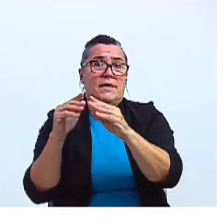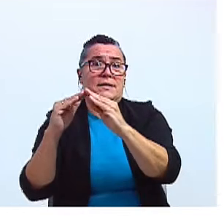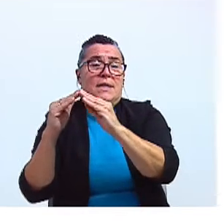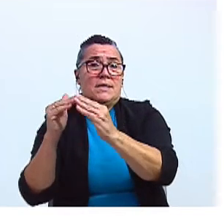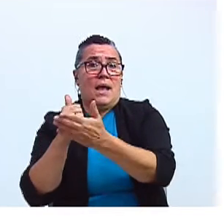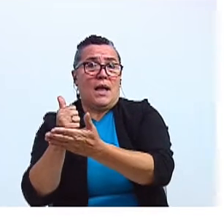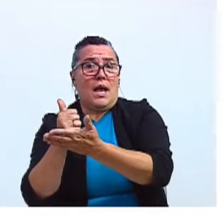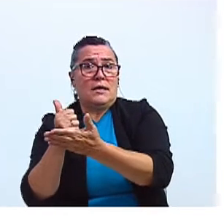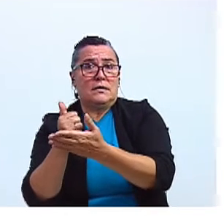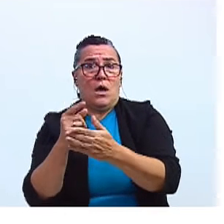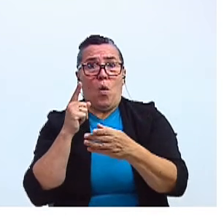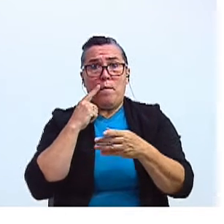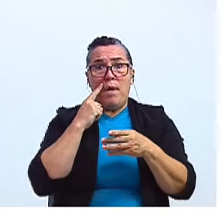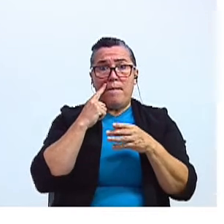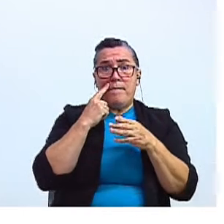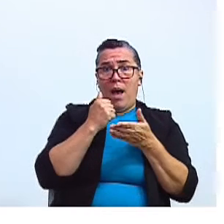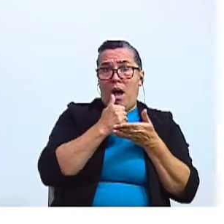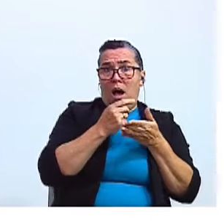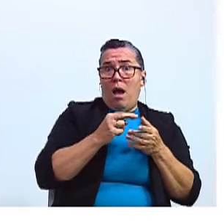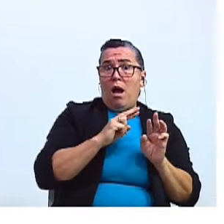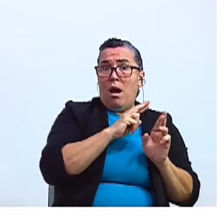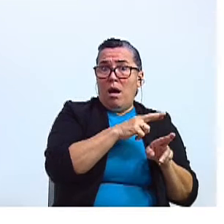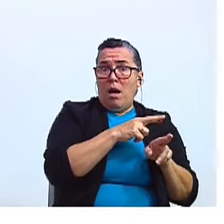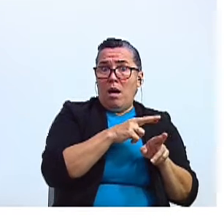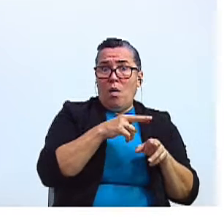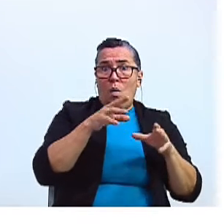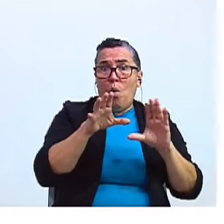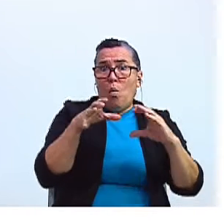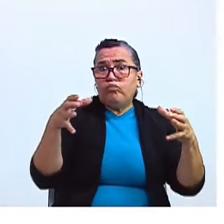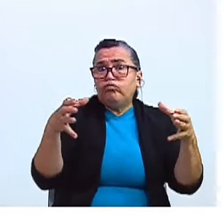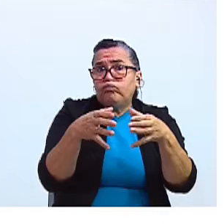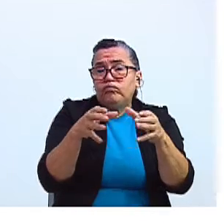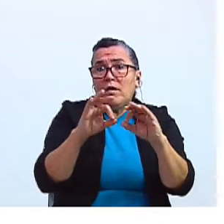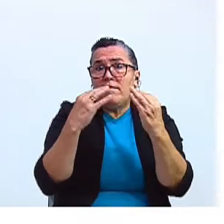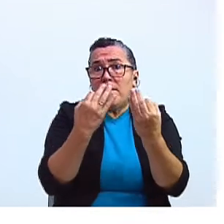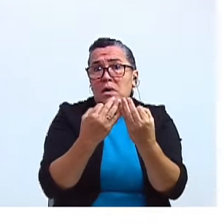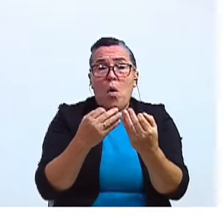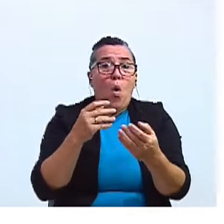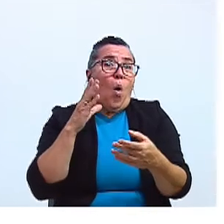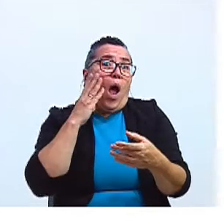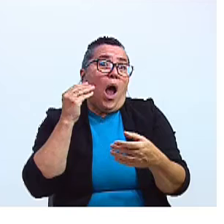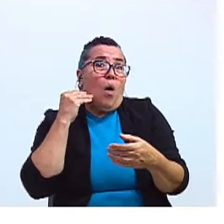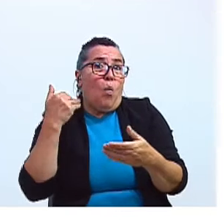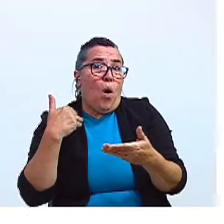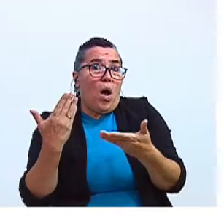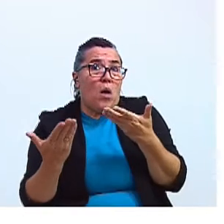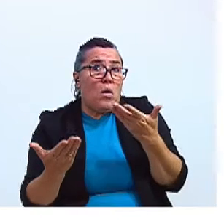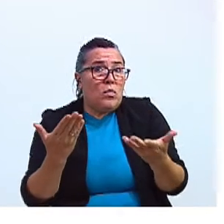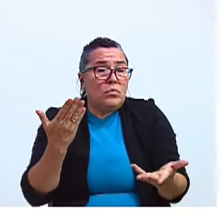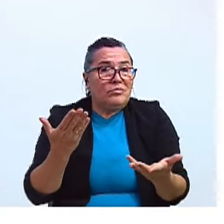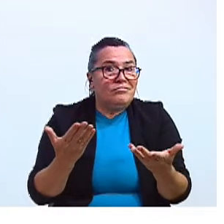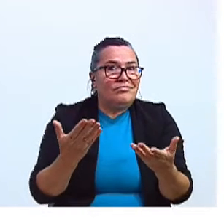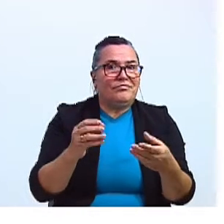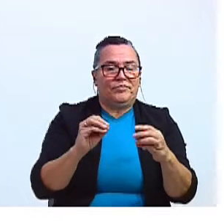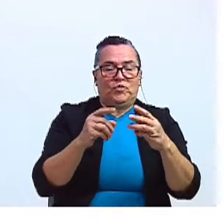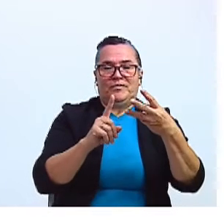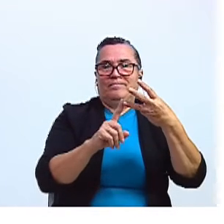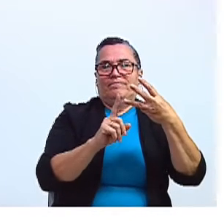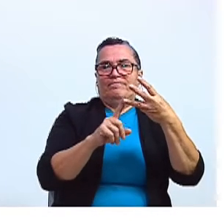this is for your father, or a kid in the family, or for your grandparents. Okay, number